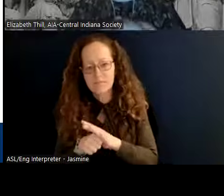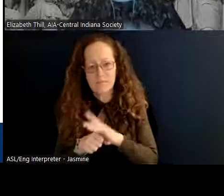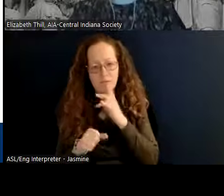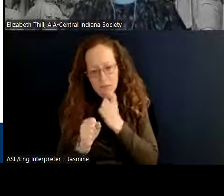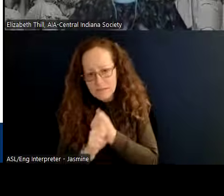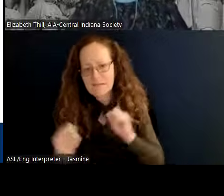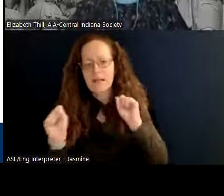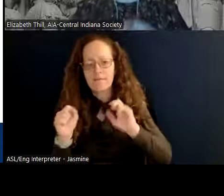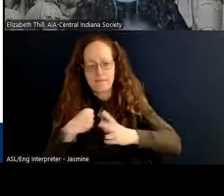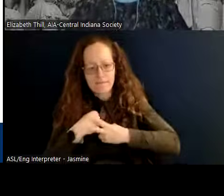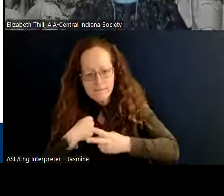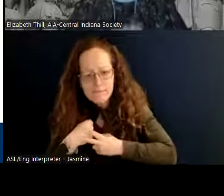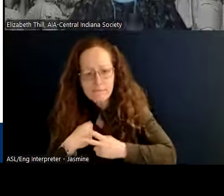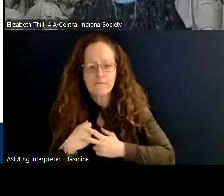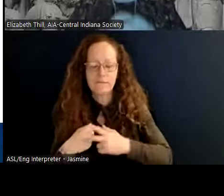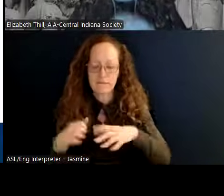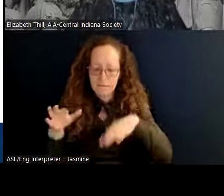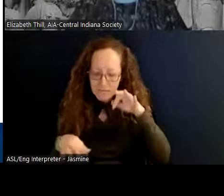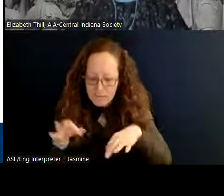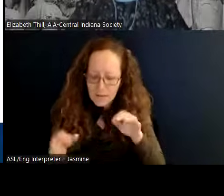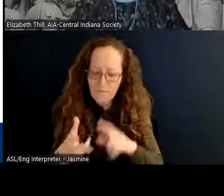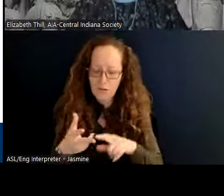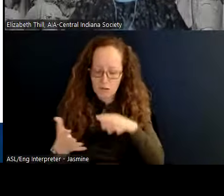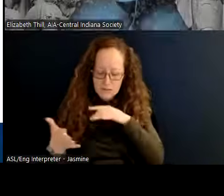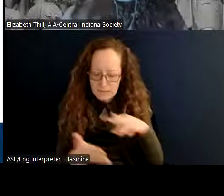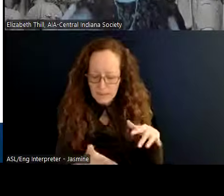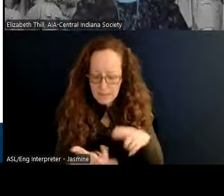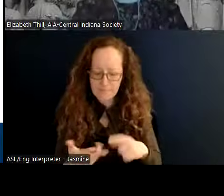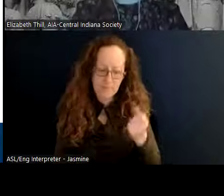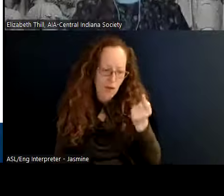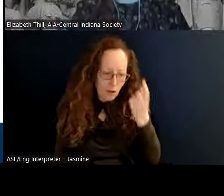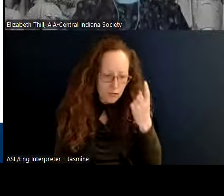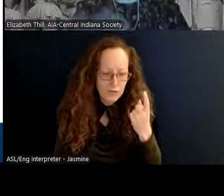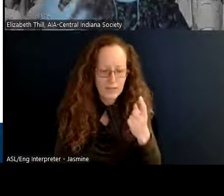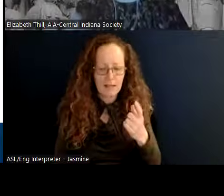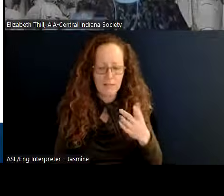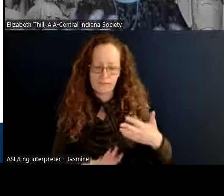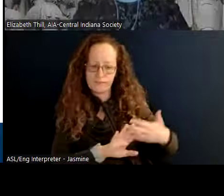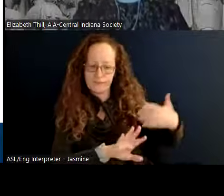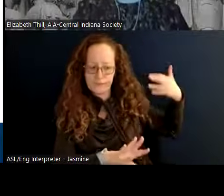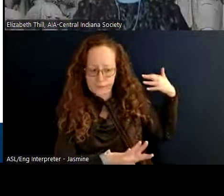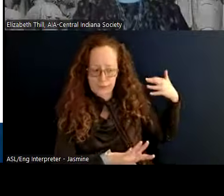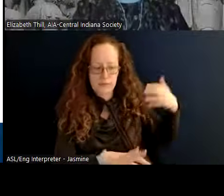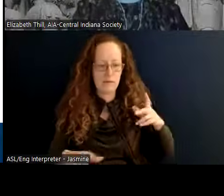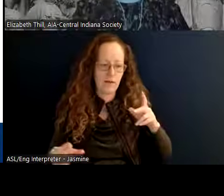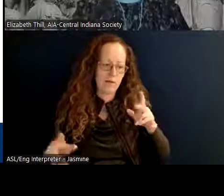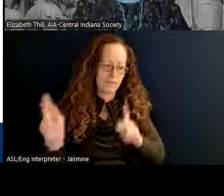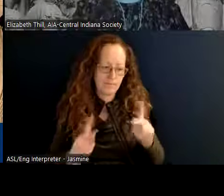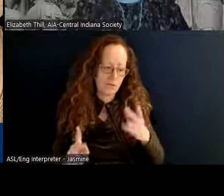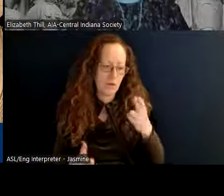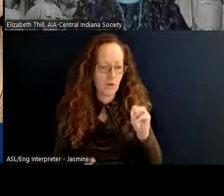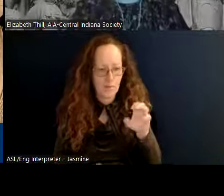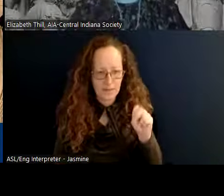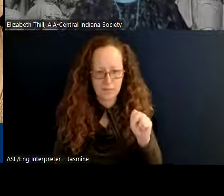saving, discovering, studying, understanding the human past, the world together.